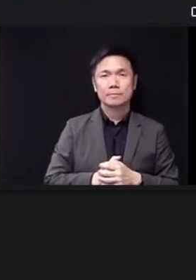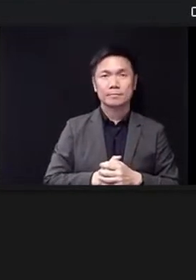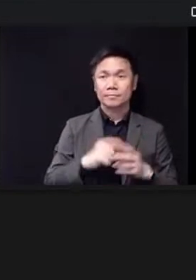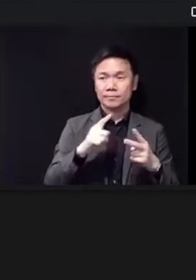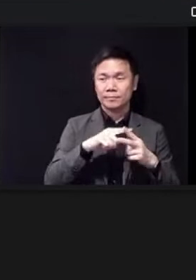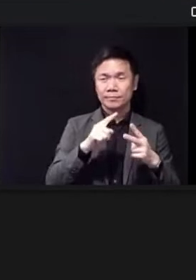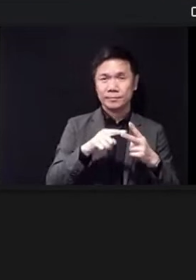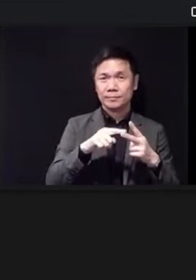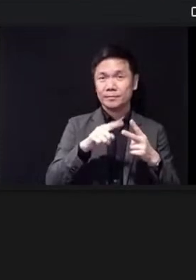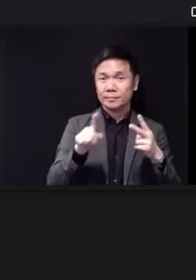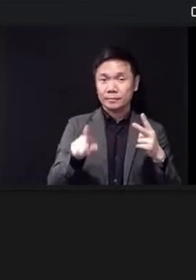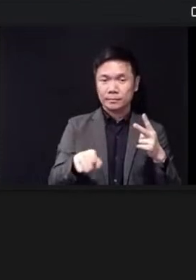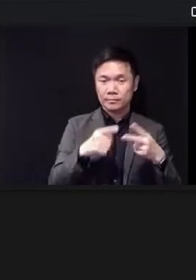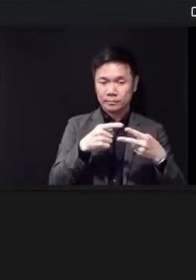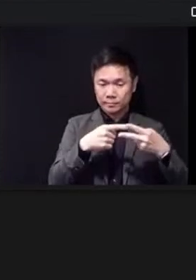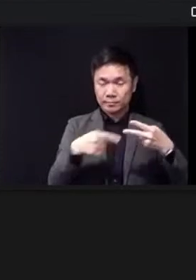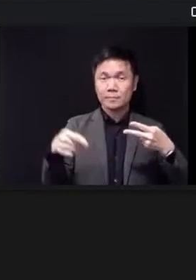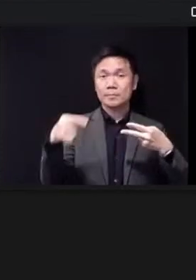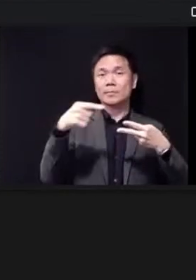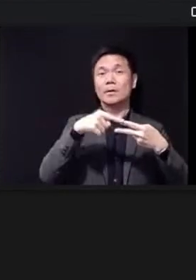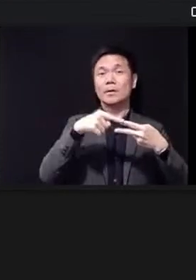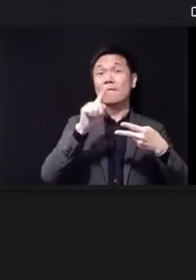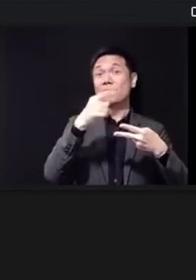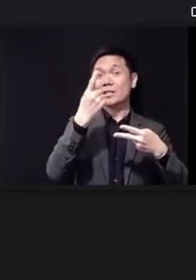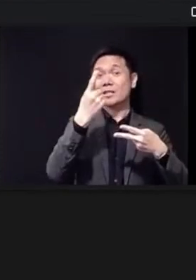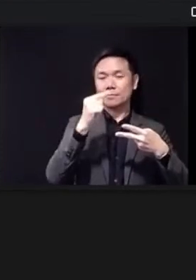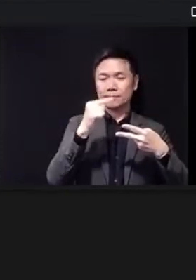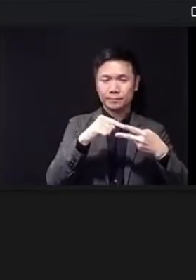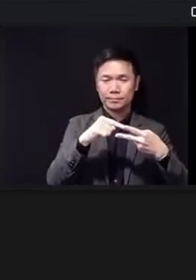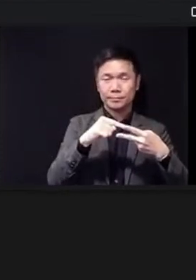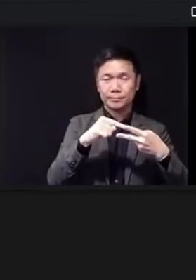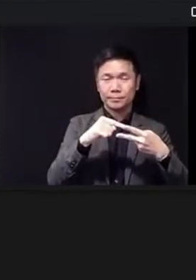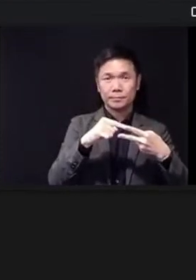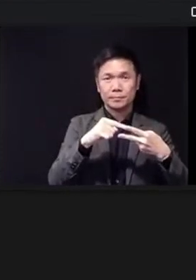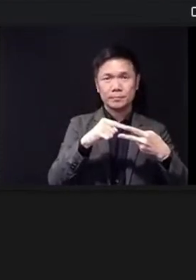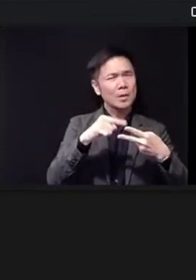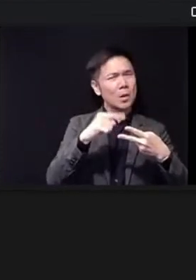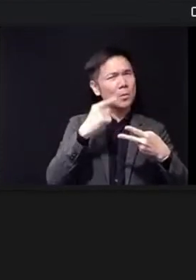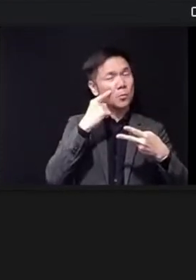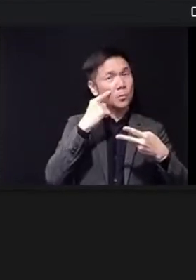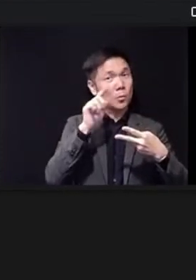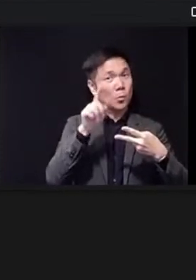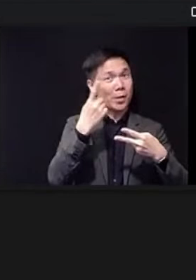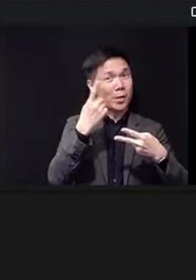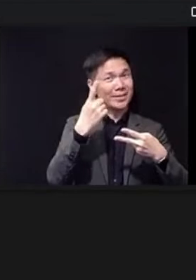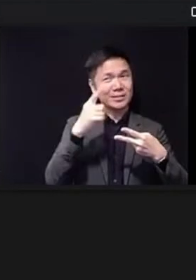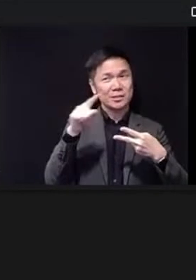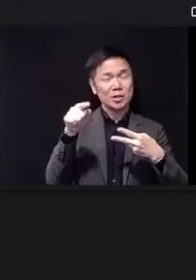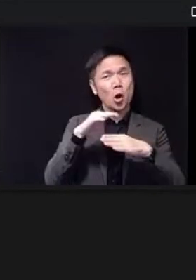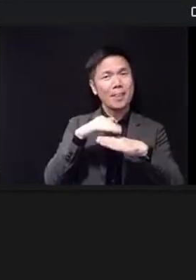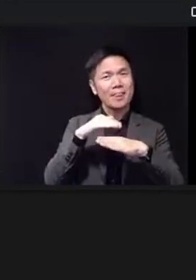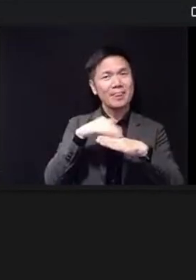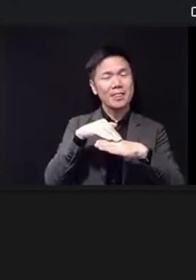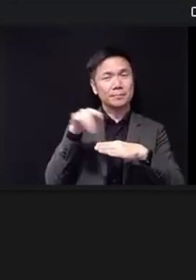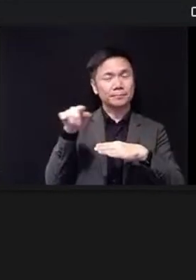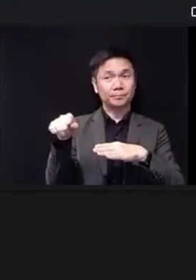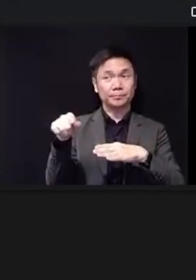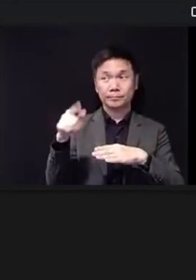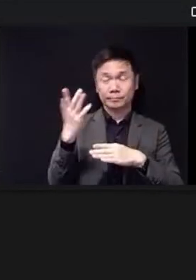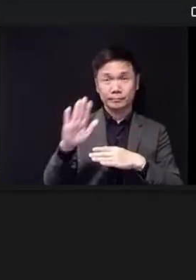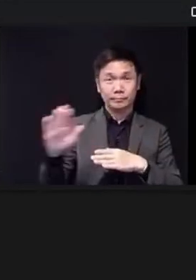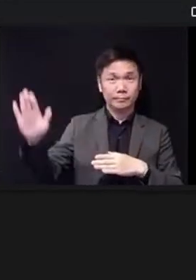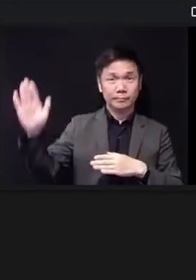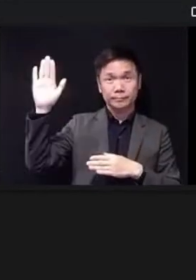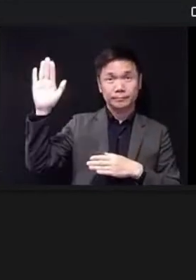We go back to recommendation 1 because we still have the comment from the